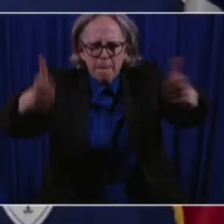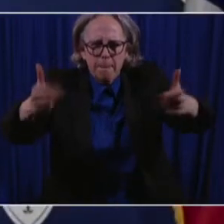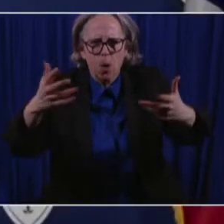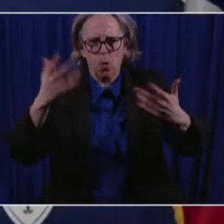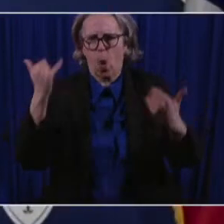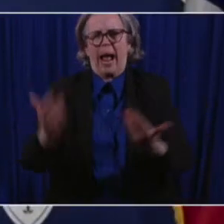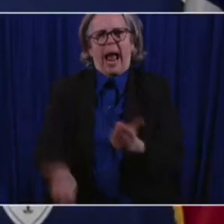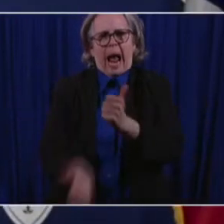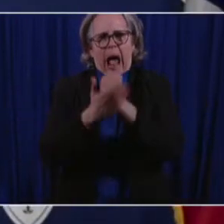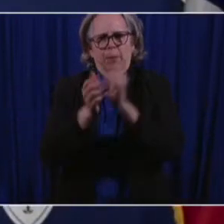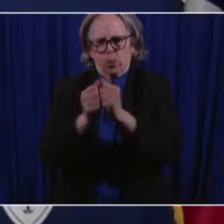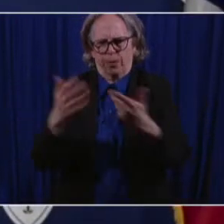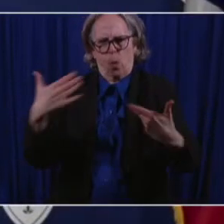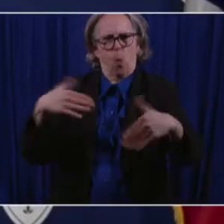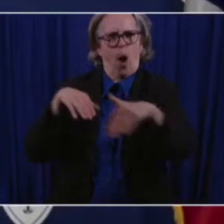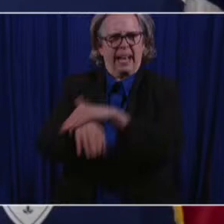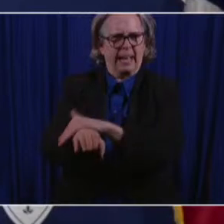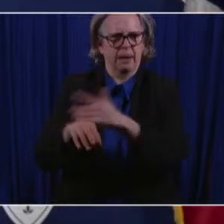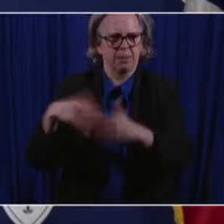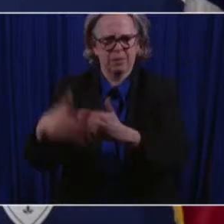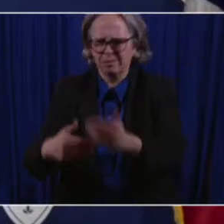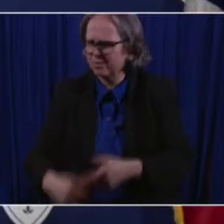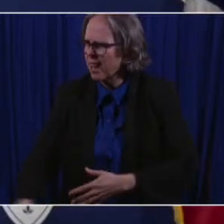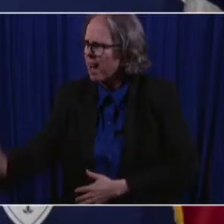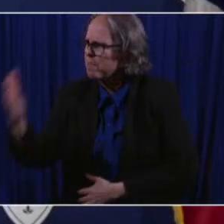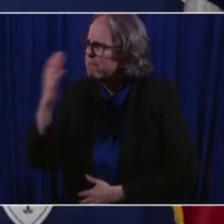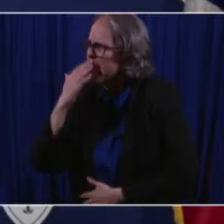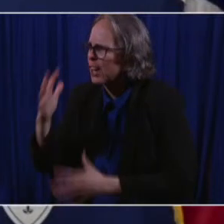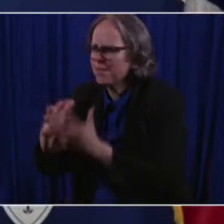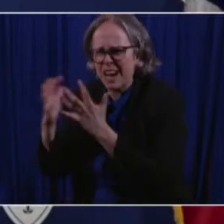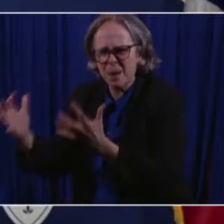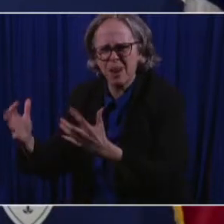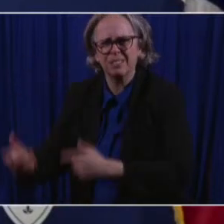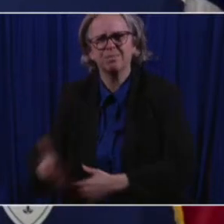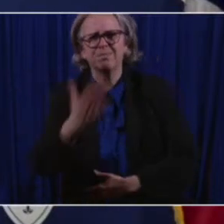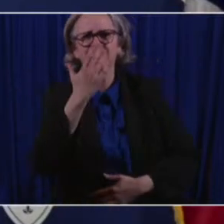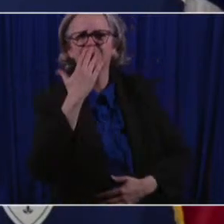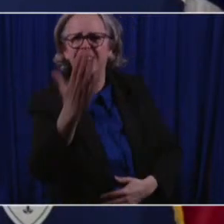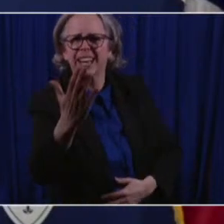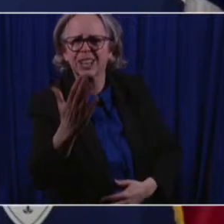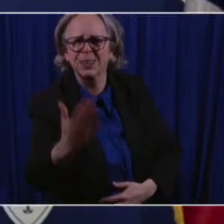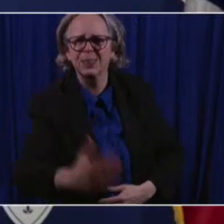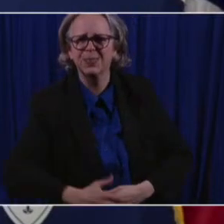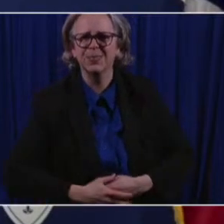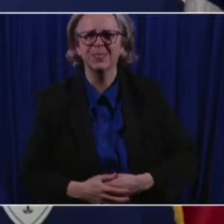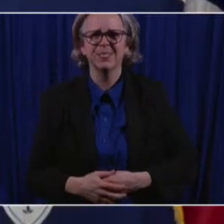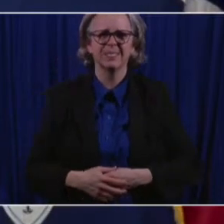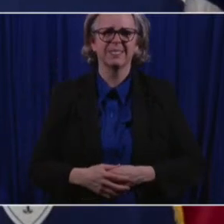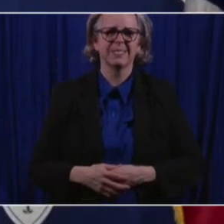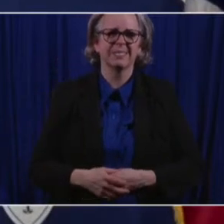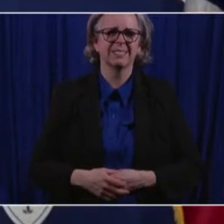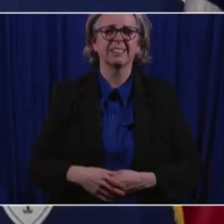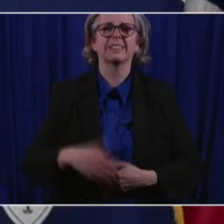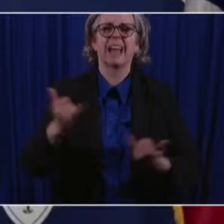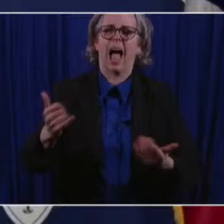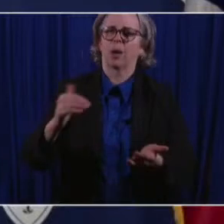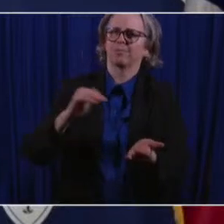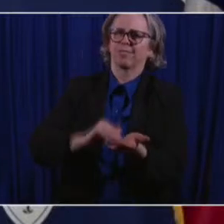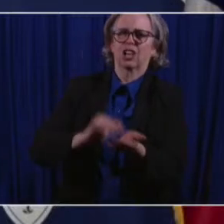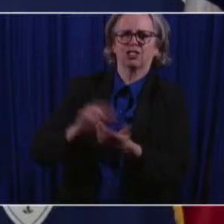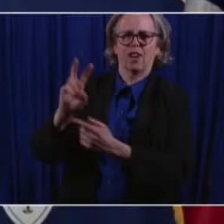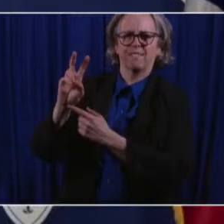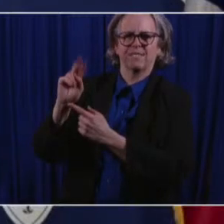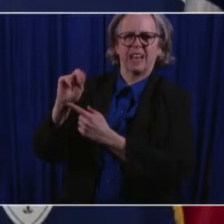Governor. appreciate it. Thank you. Appreciate you. Thank your team for us. Yes. We appreciate it. I'm going to ask Dr. Vanderhoff to give us an update on Johnson &